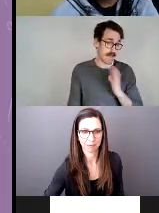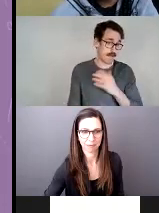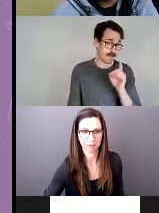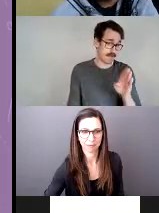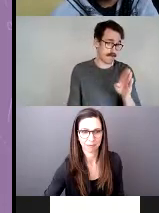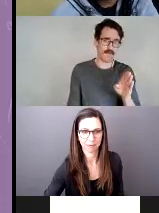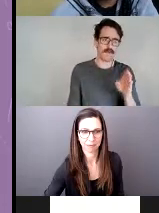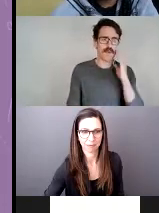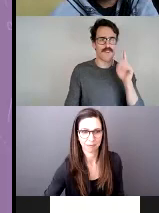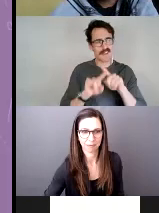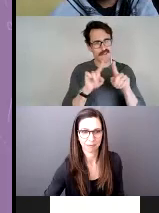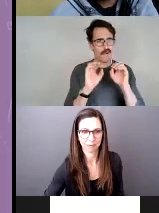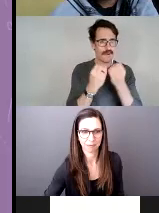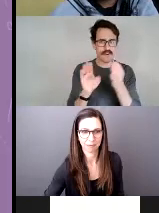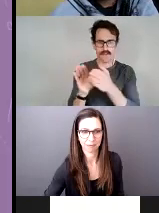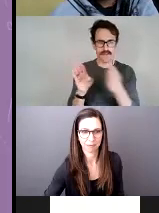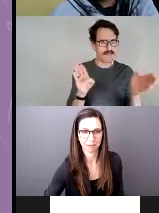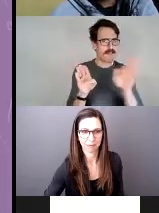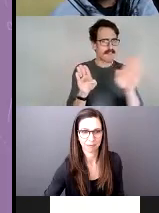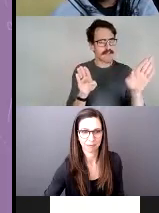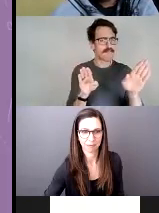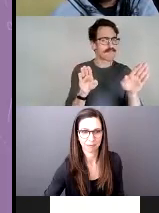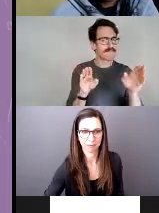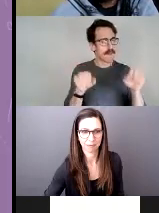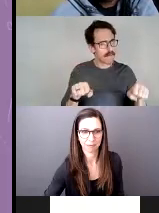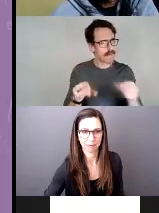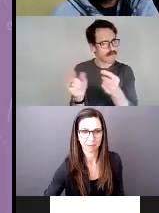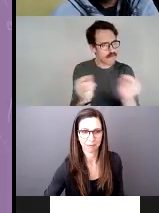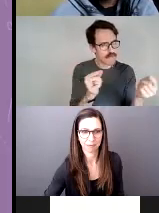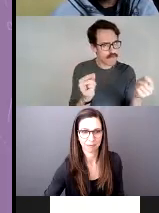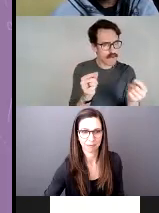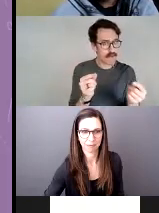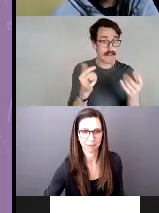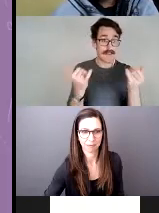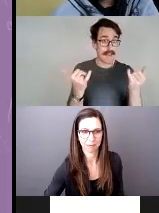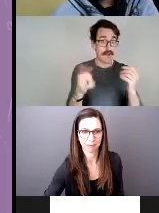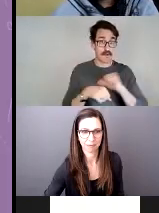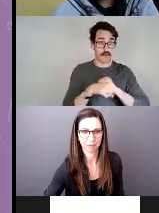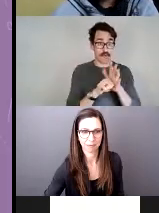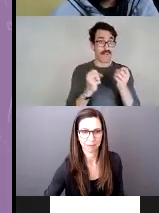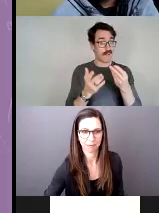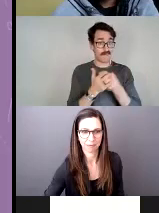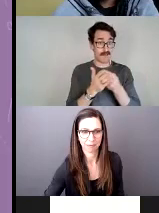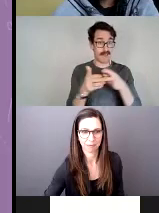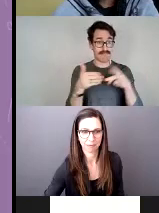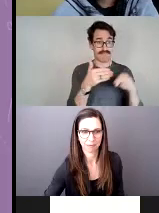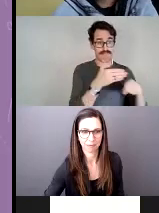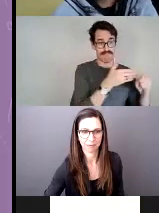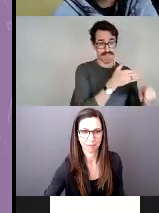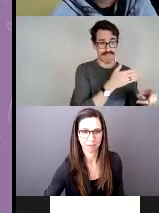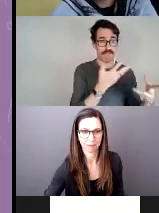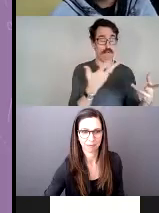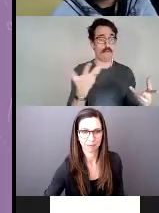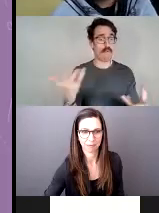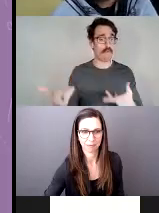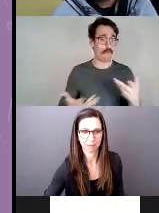currently up and running, because due to COVID-19, a lot of funding has been cut. So all these agencies are cutting programs, or the